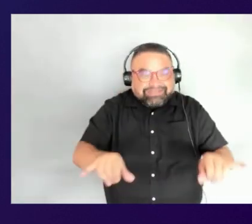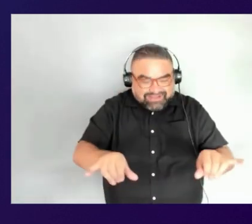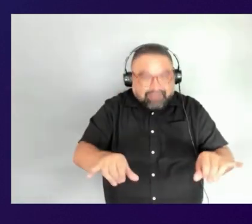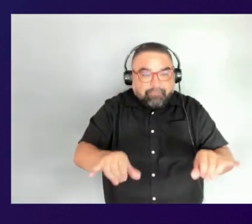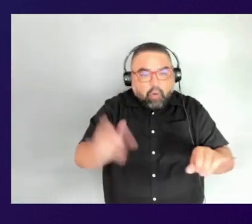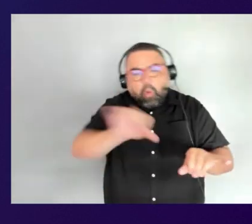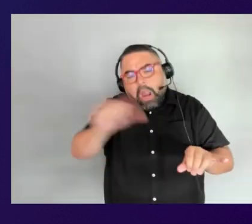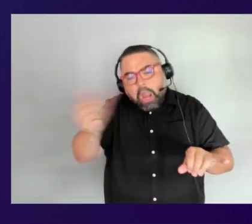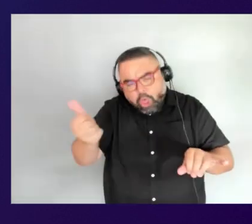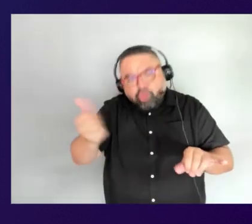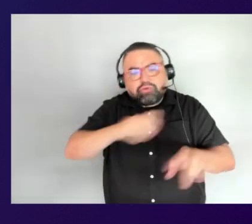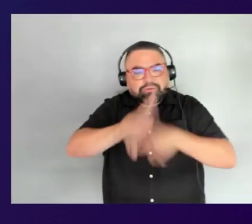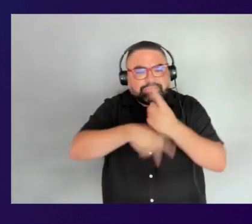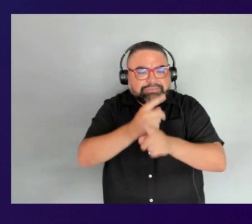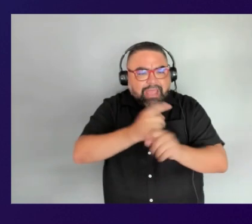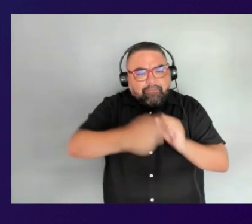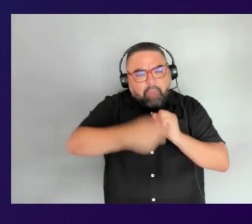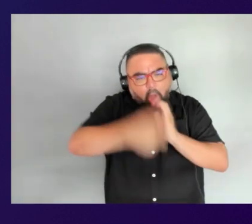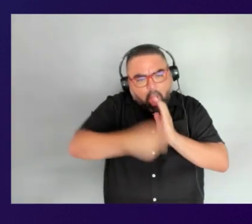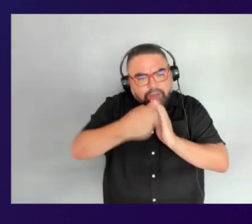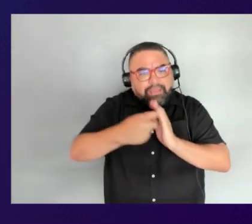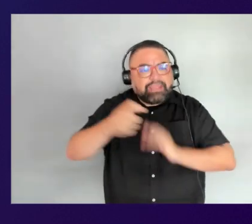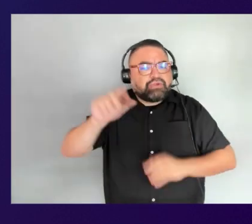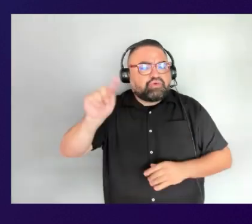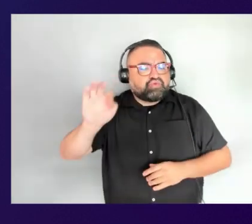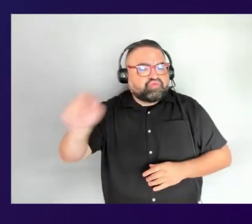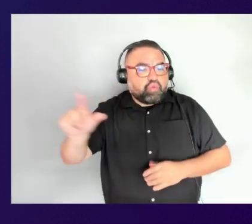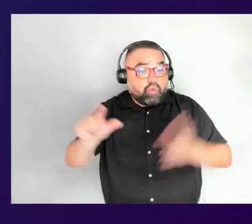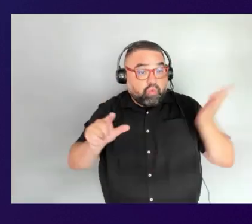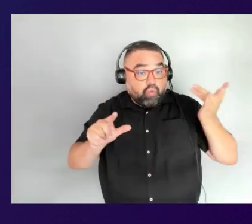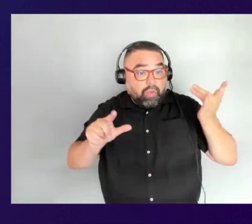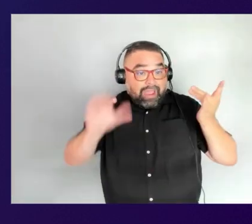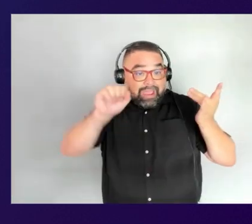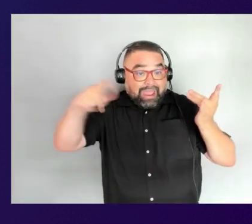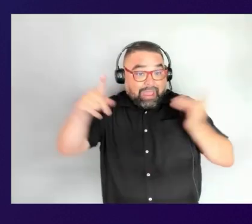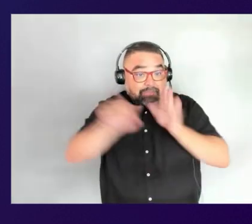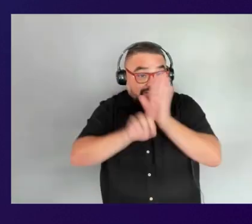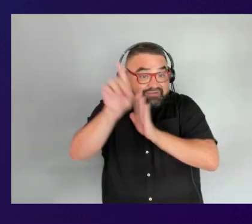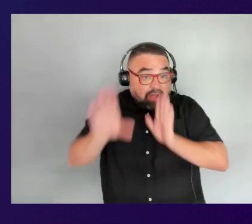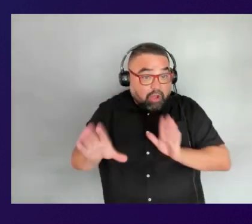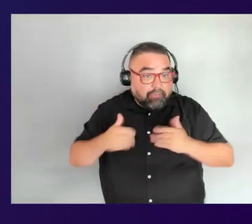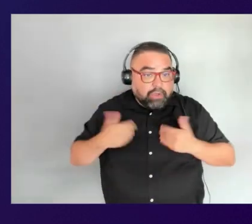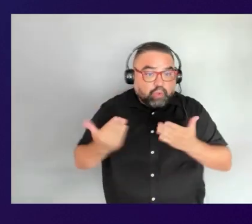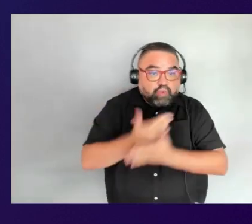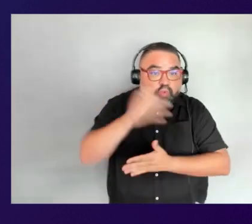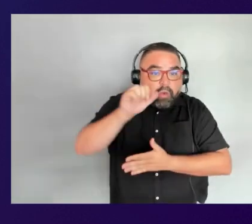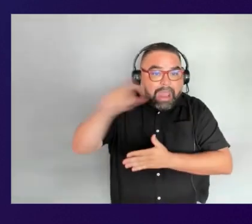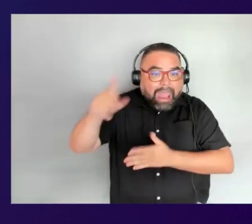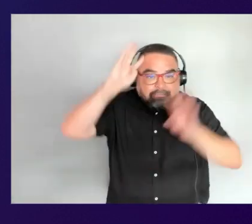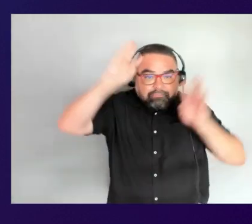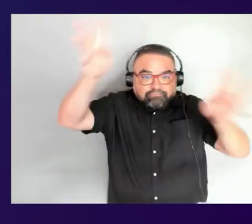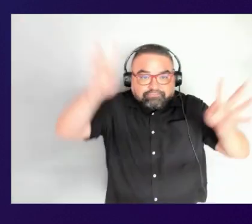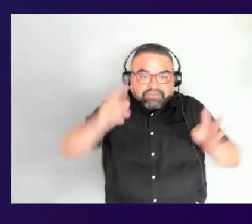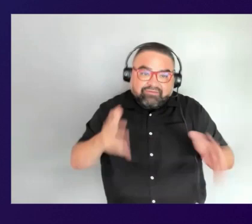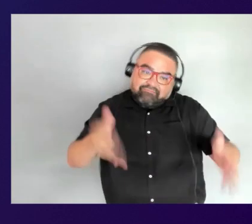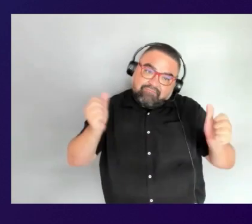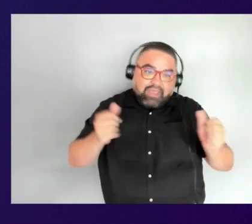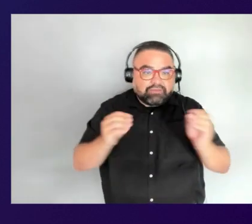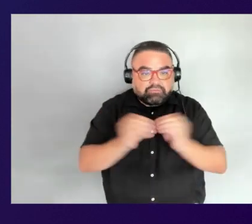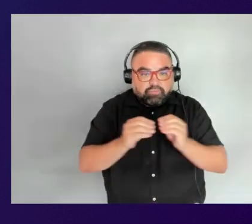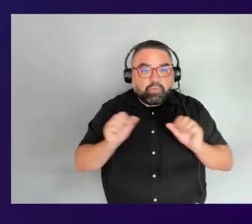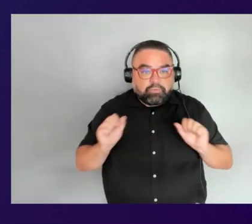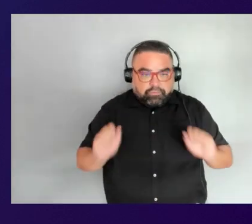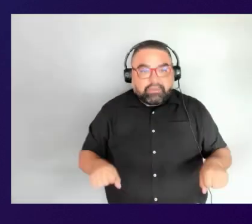of automation tool so that application developers can be able to spin up new applications very easily, as well as test